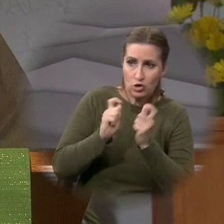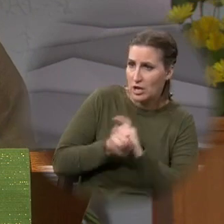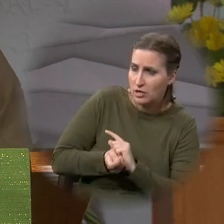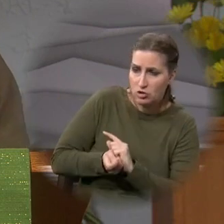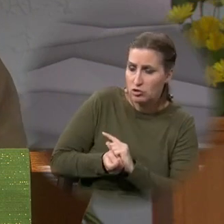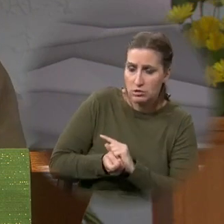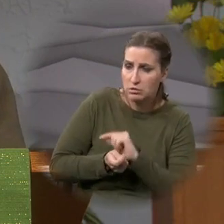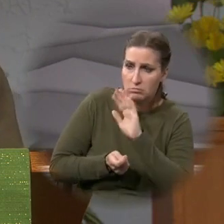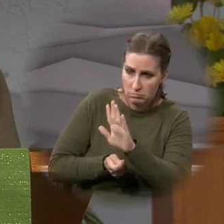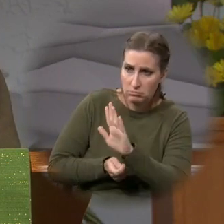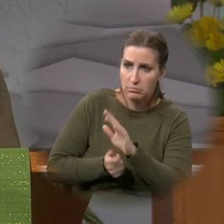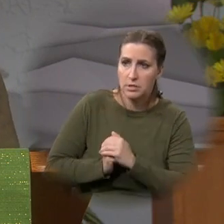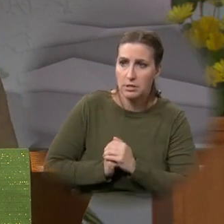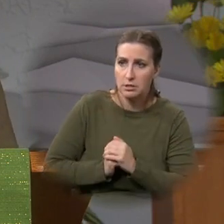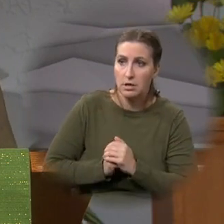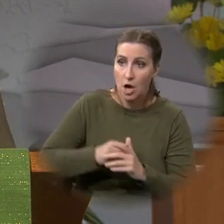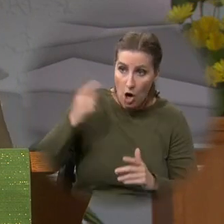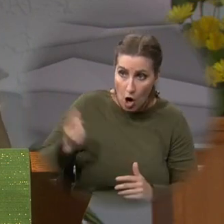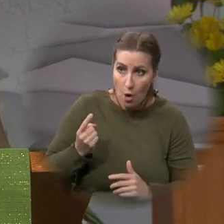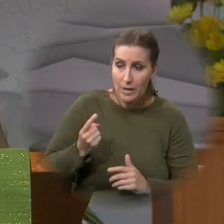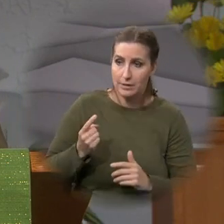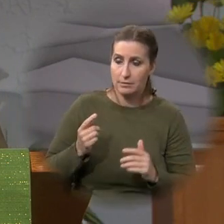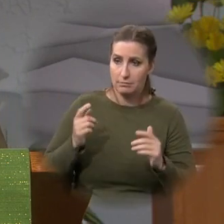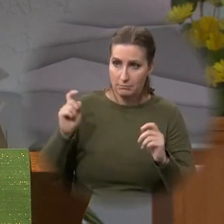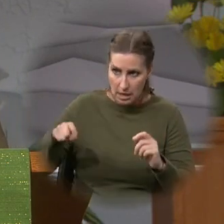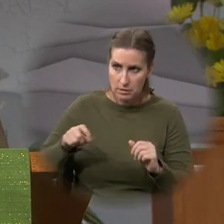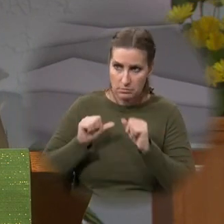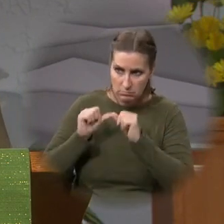change, always and everywhere.